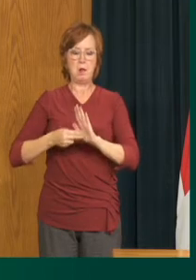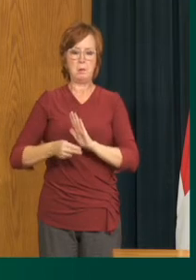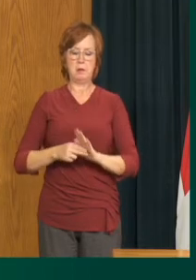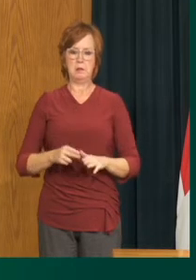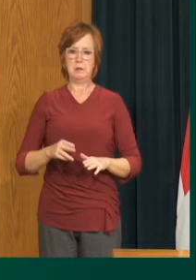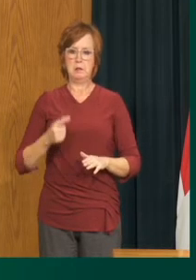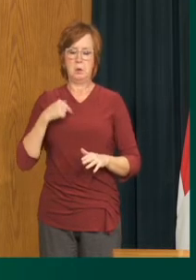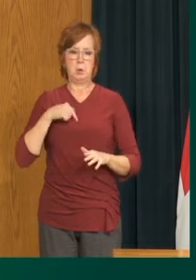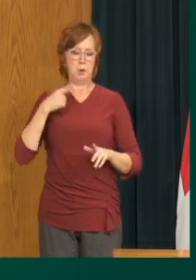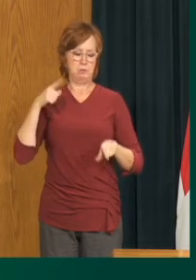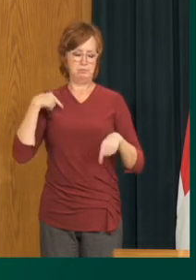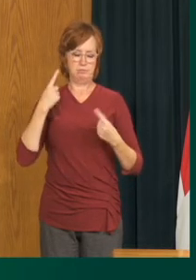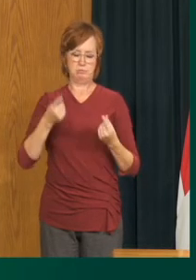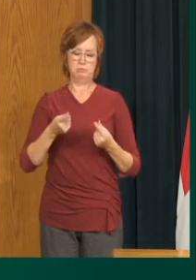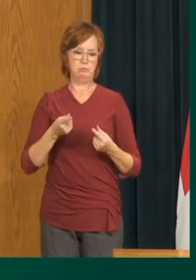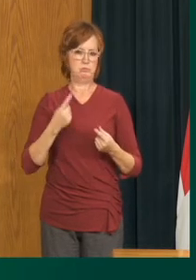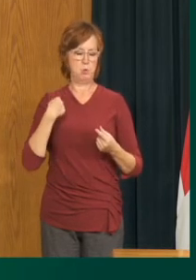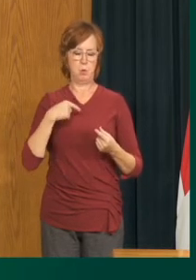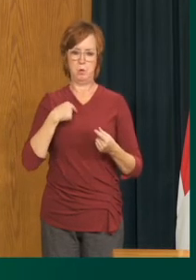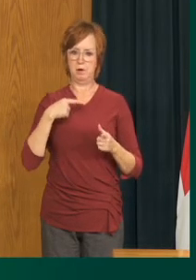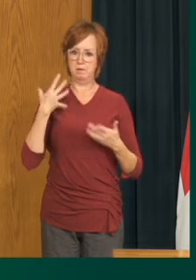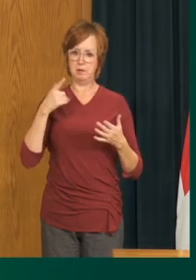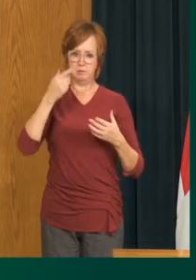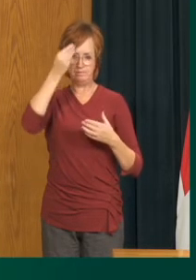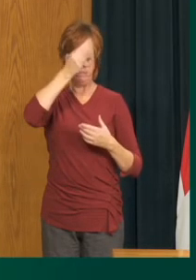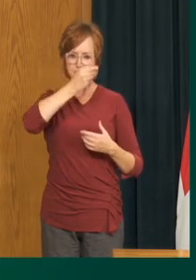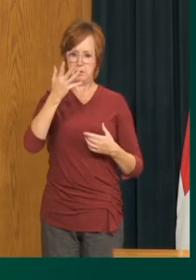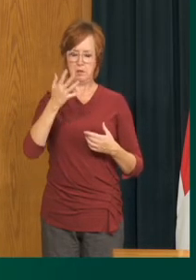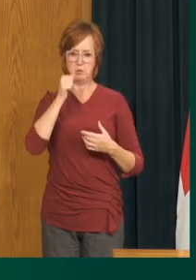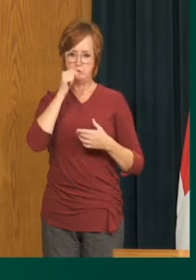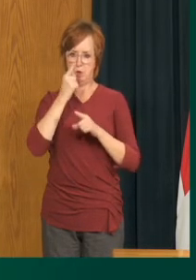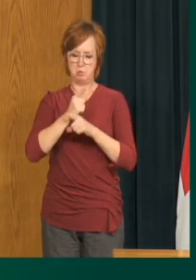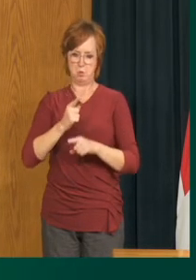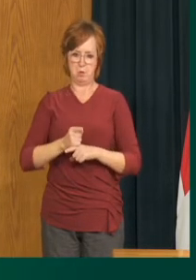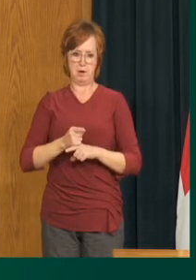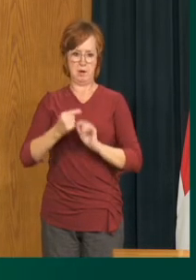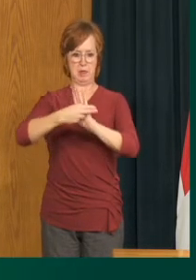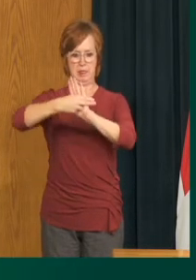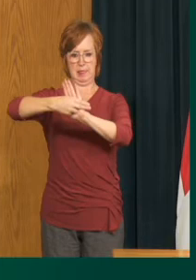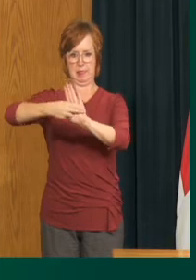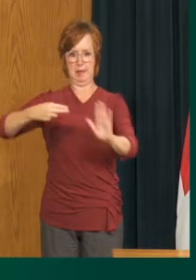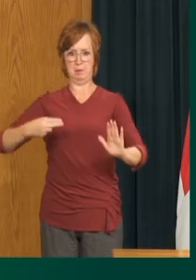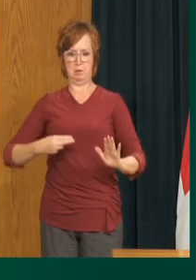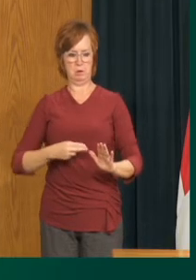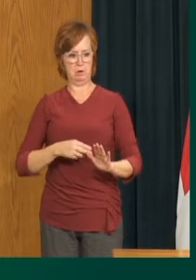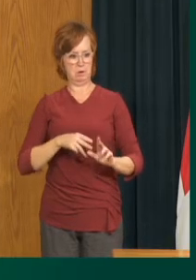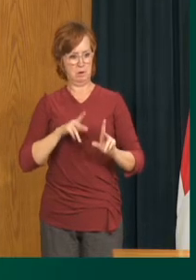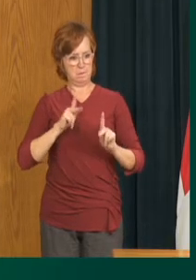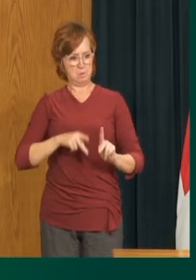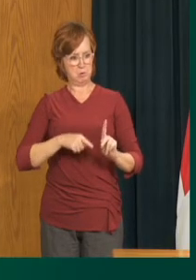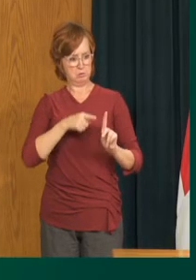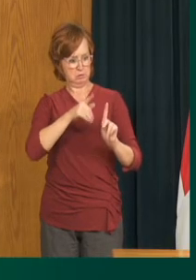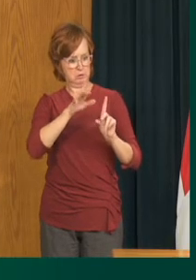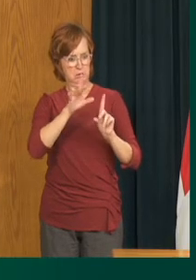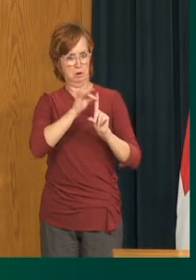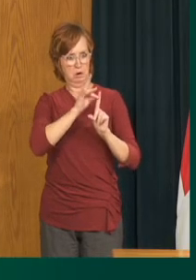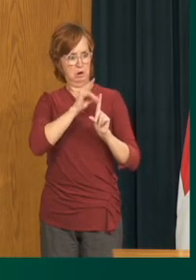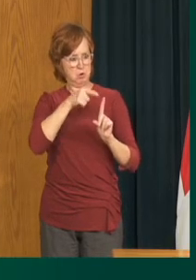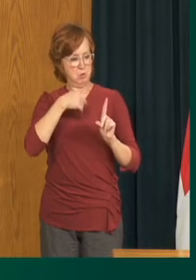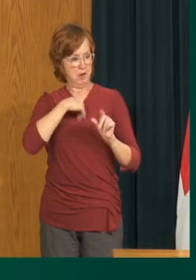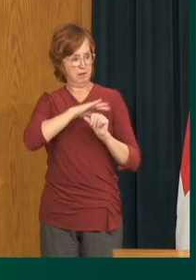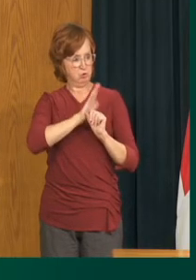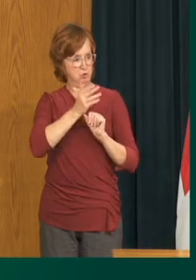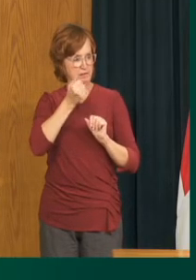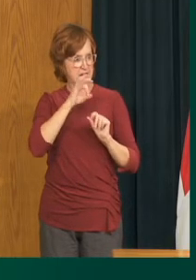to not stigmatize anyone that is associated with someone that has been tested positive with COVID-19, or